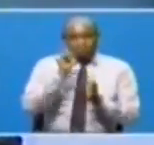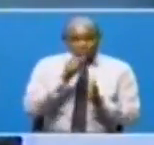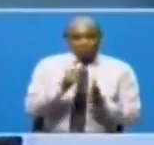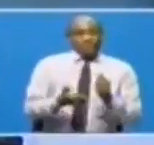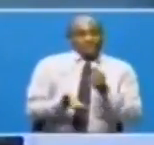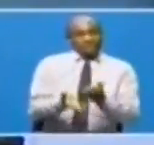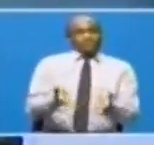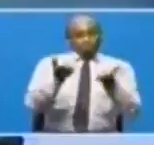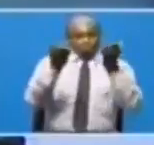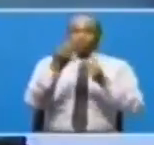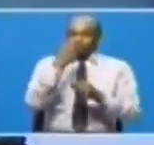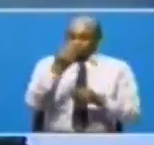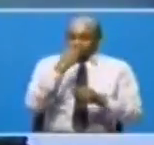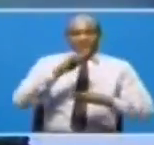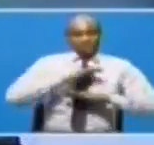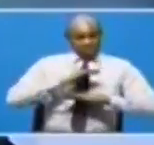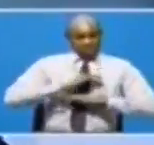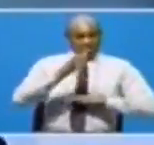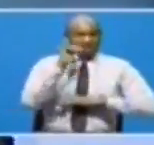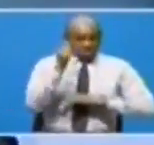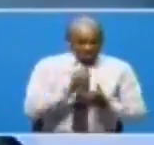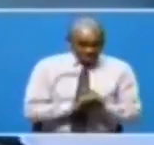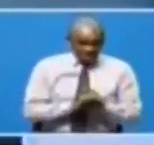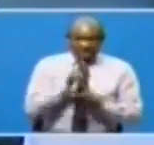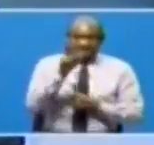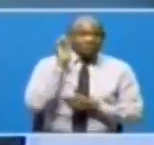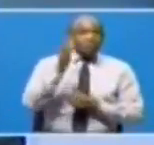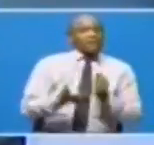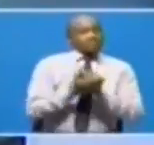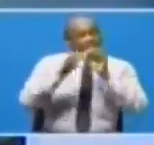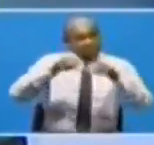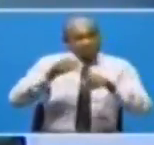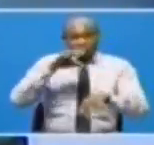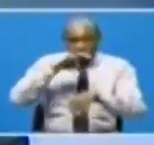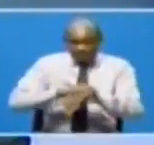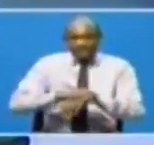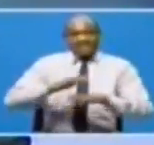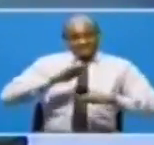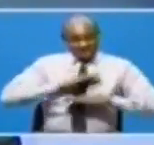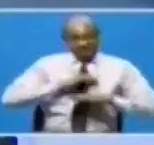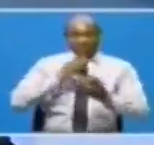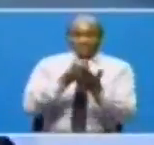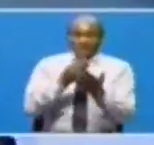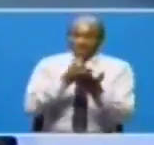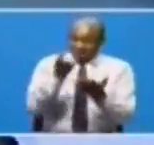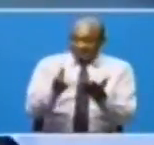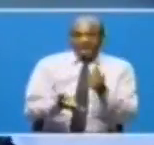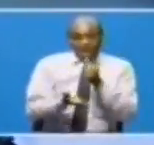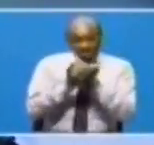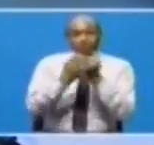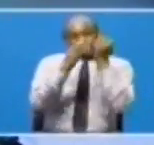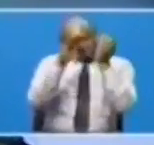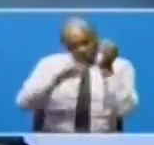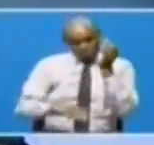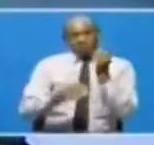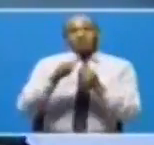the country's food security situation. They hold that this will also help farmers generate enough income and thus help reduce poverty in the